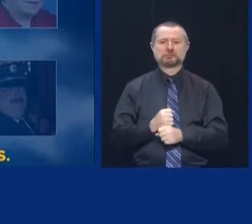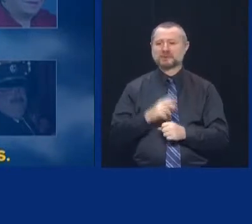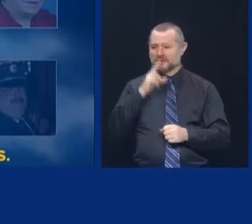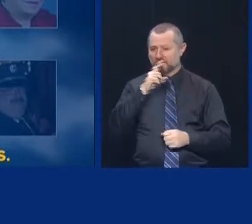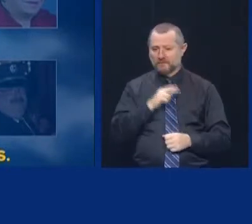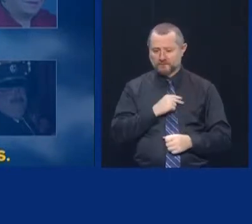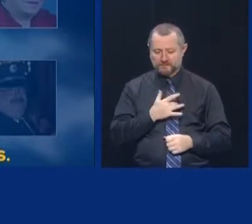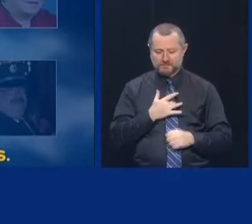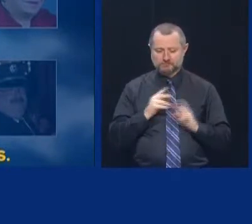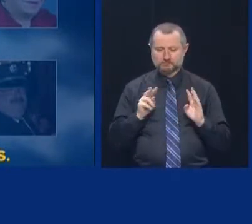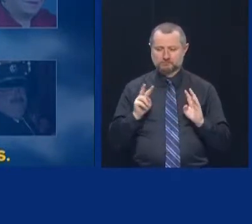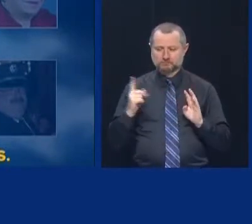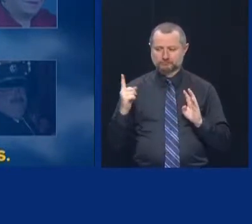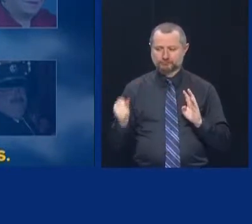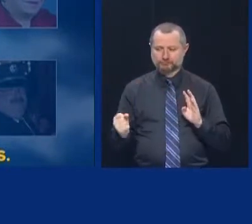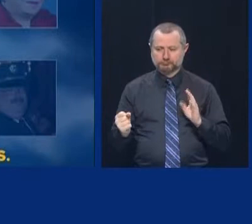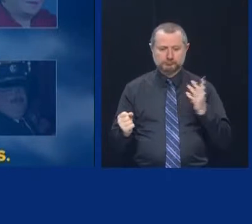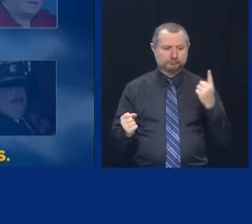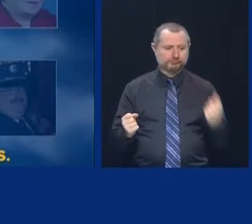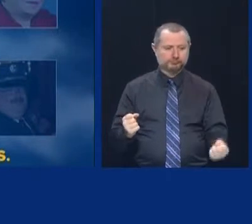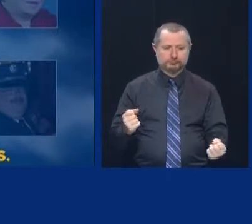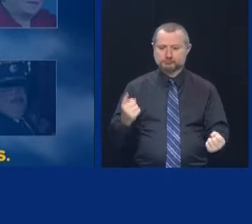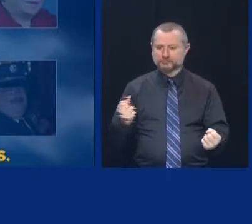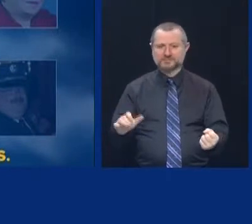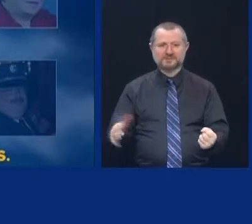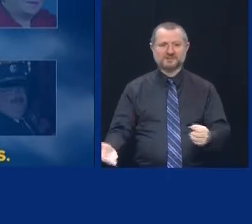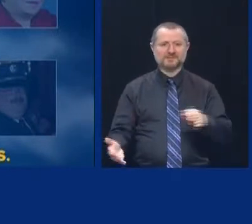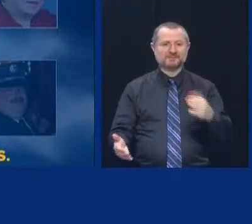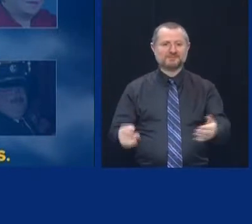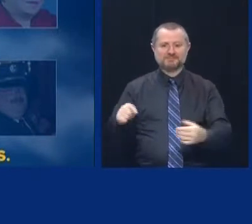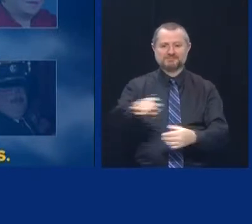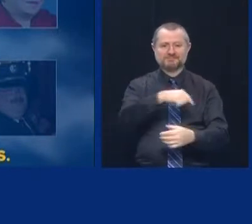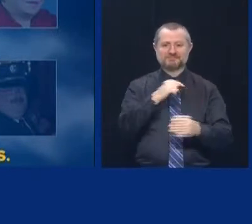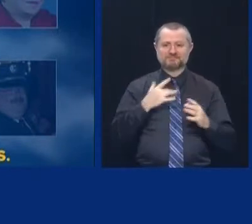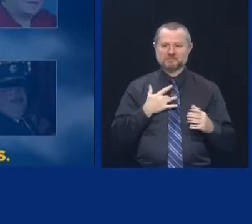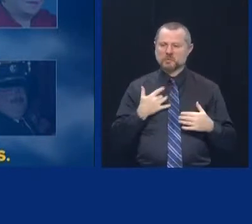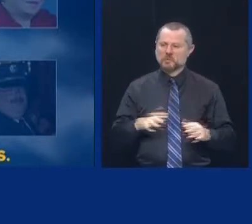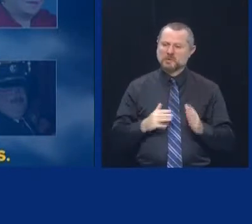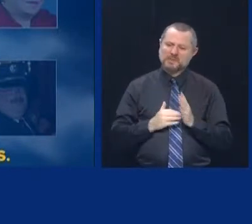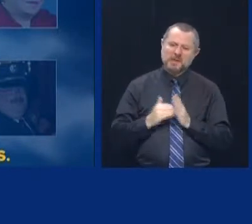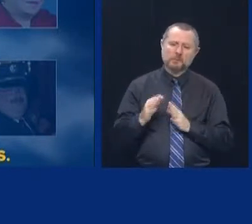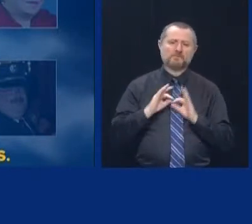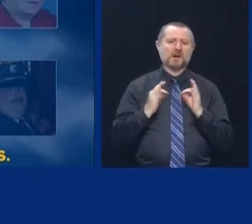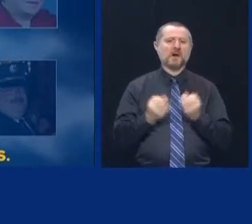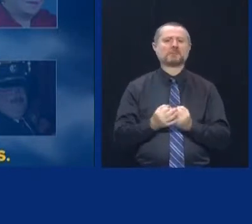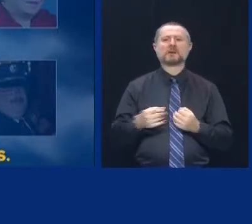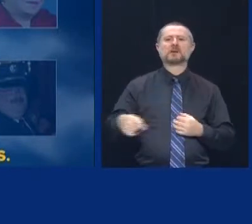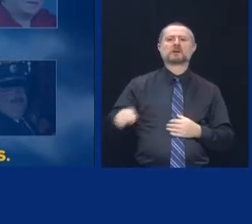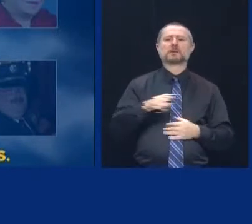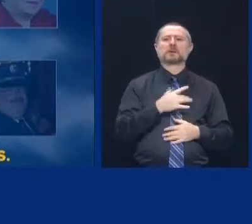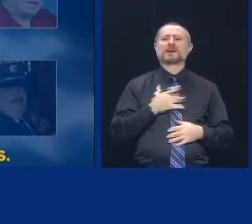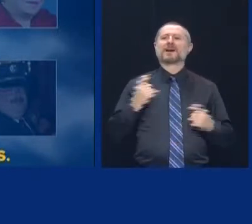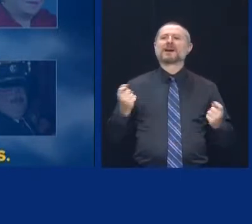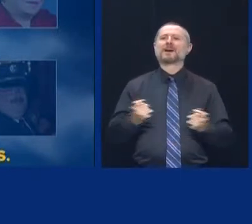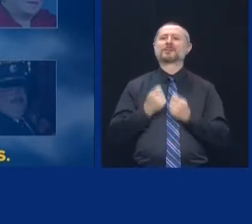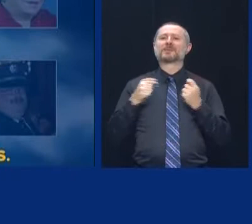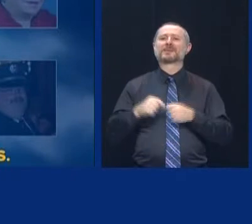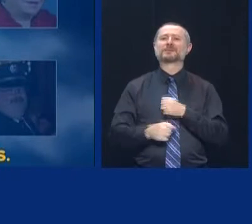one this year. There are tens of thousands of families celebrating without a loved